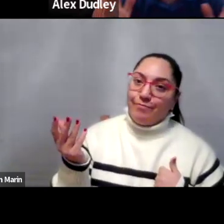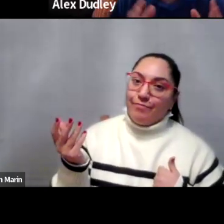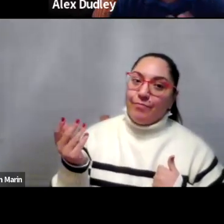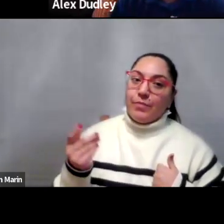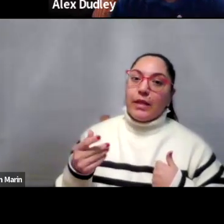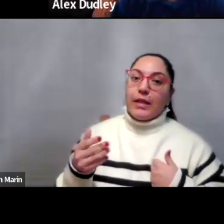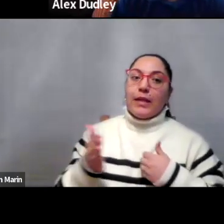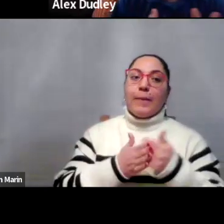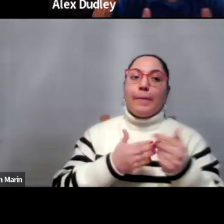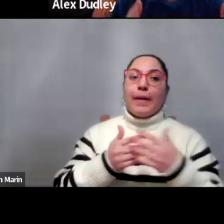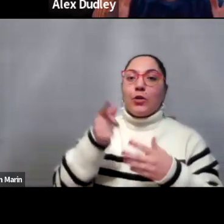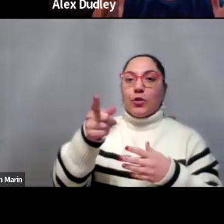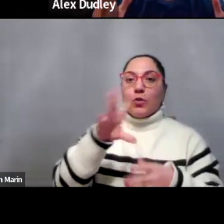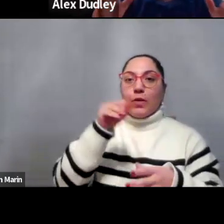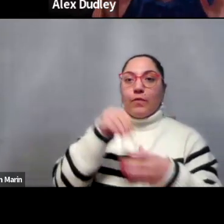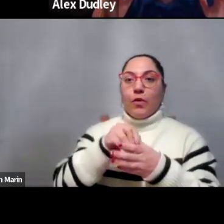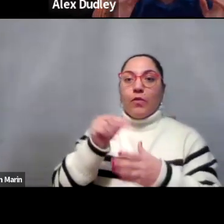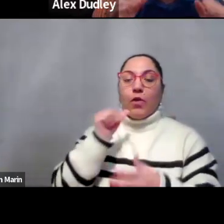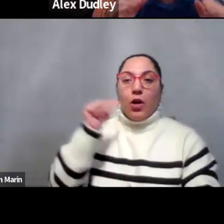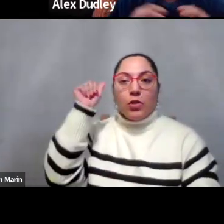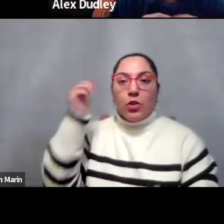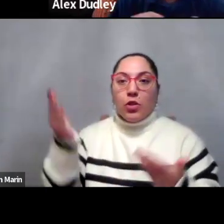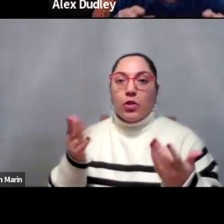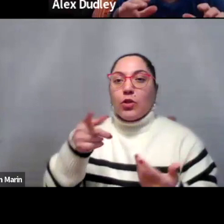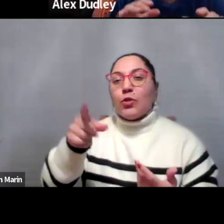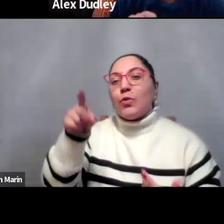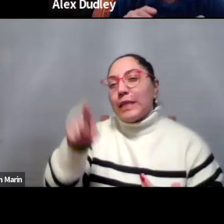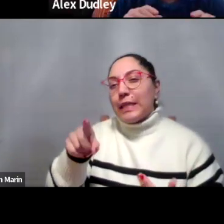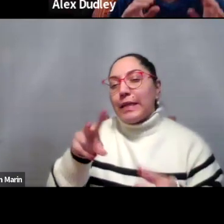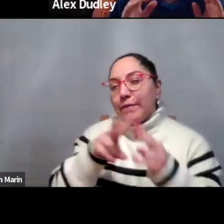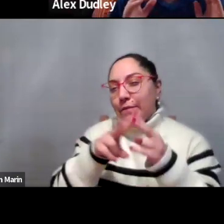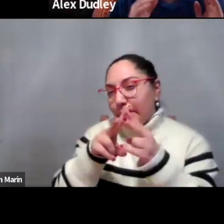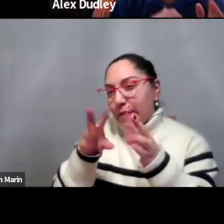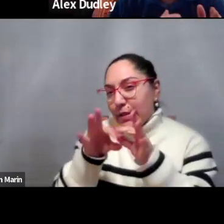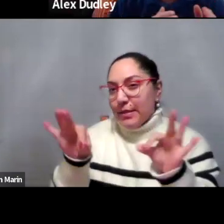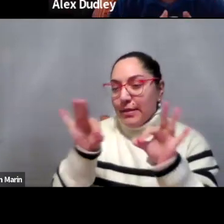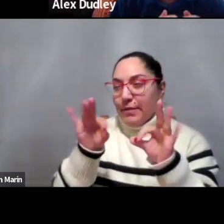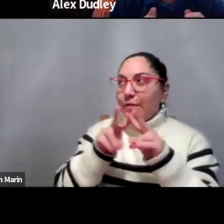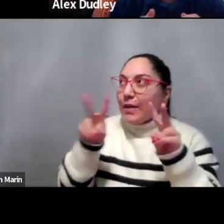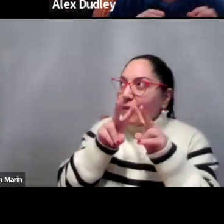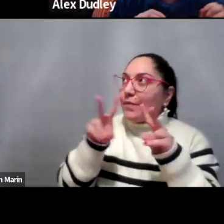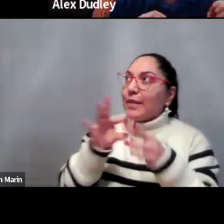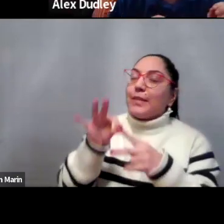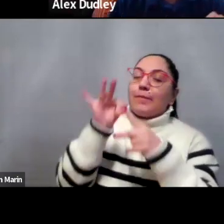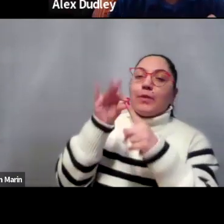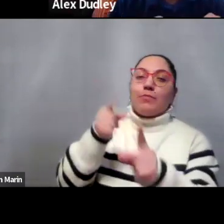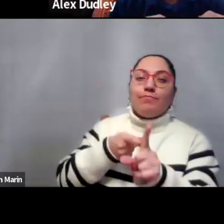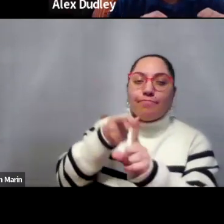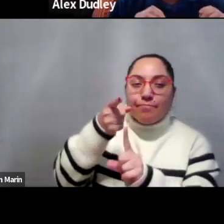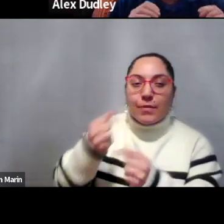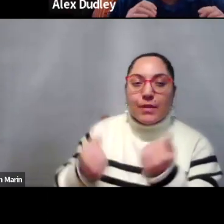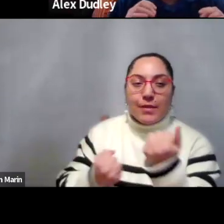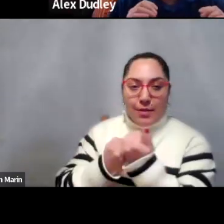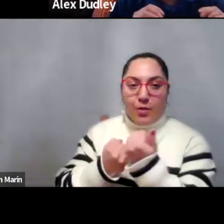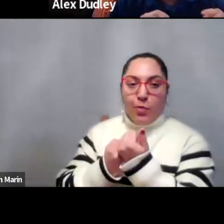adult services now, you need very specialized support, and you have very specialized